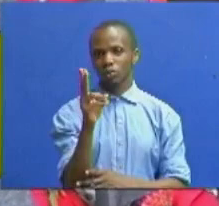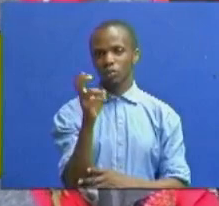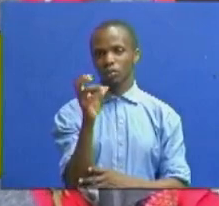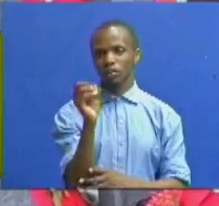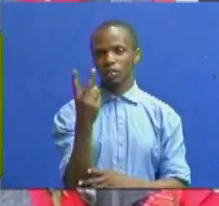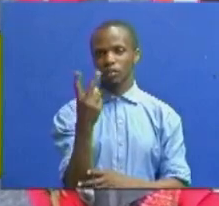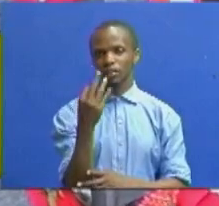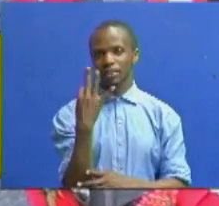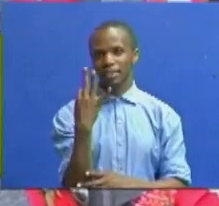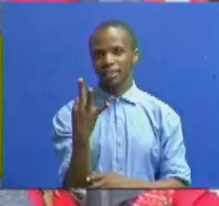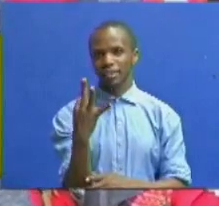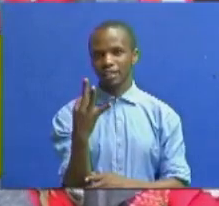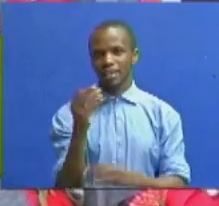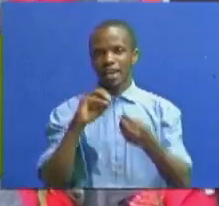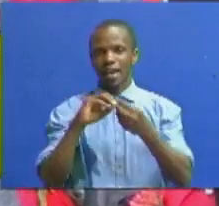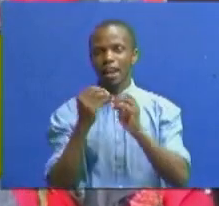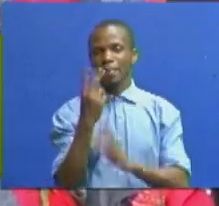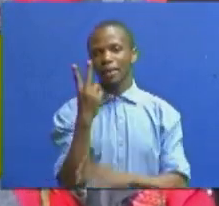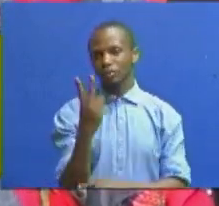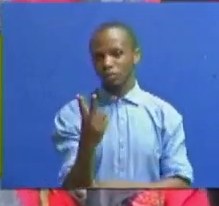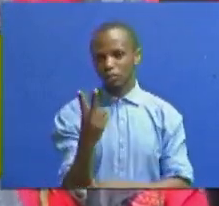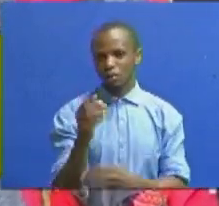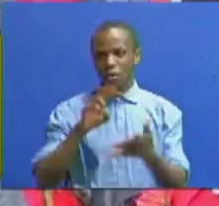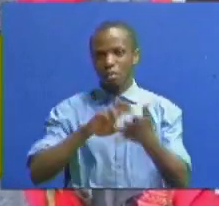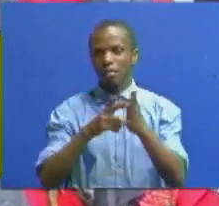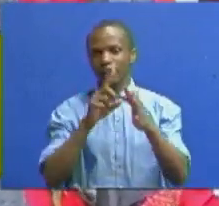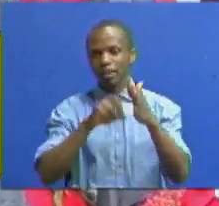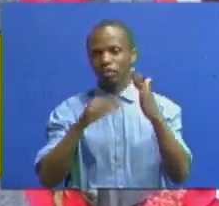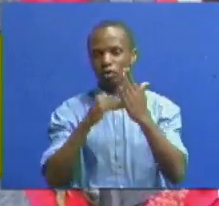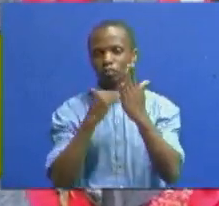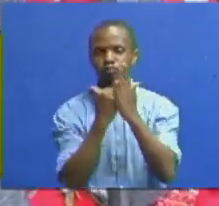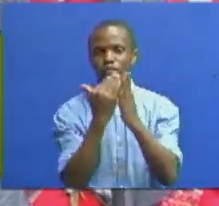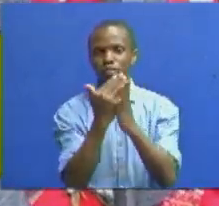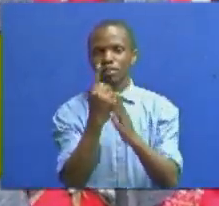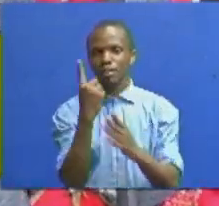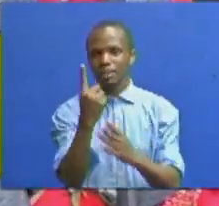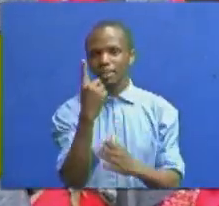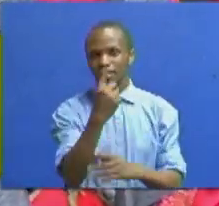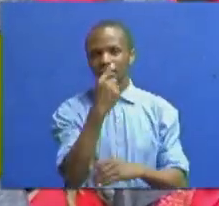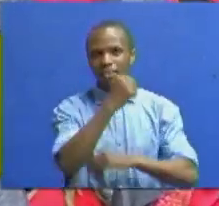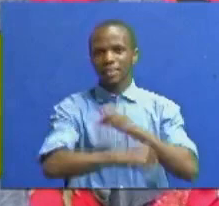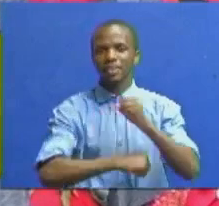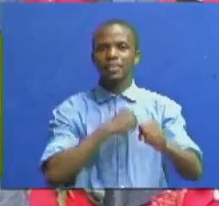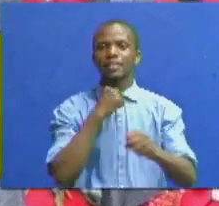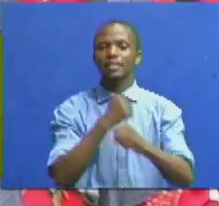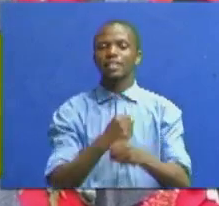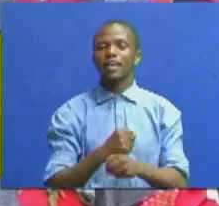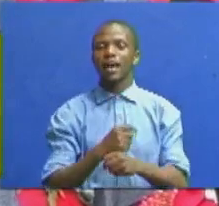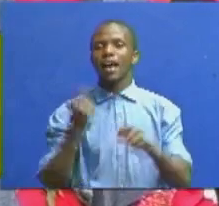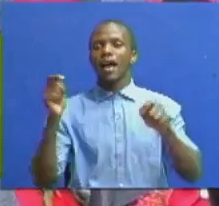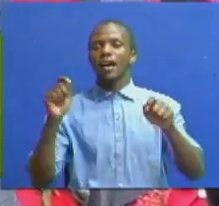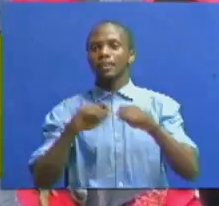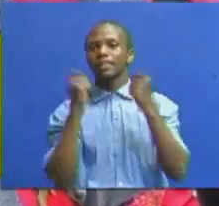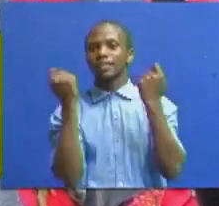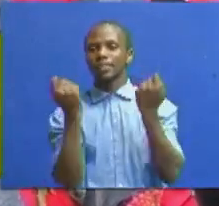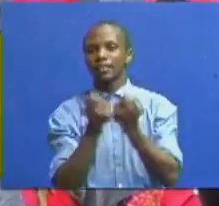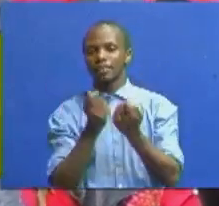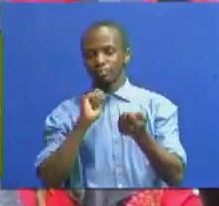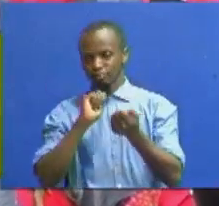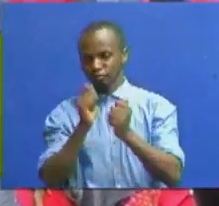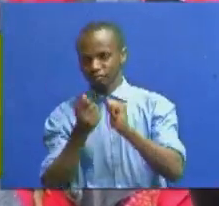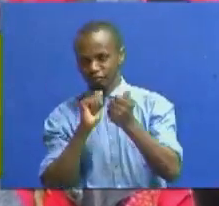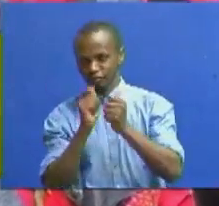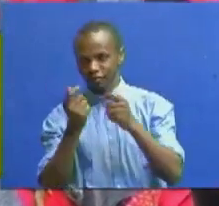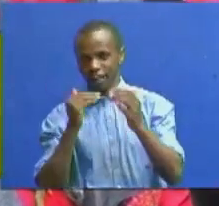2023, number 2. That means we are improving in each and every game or each and every